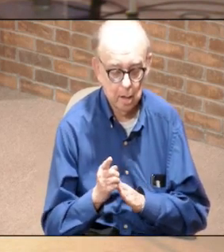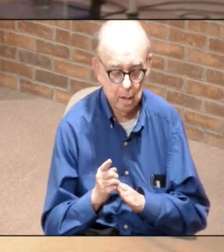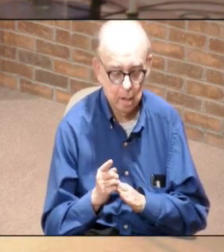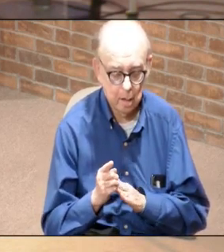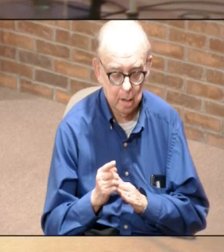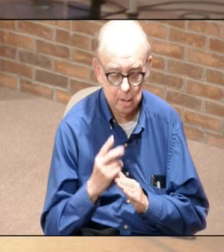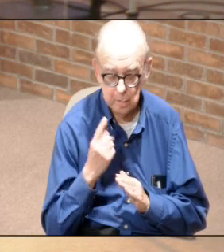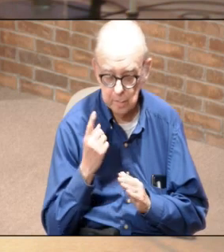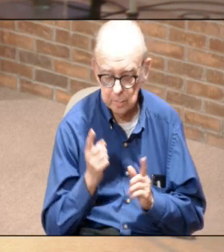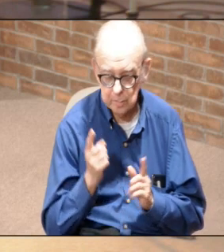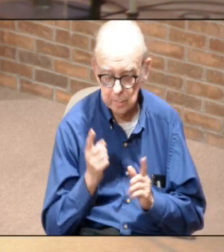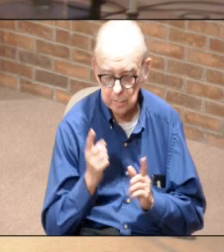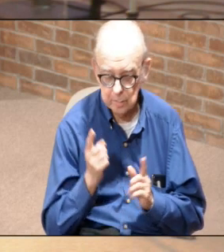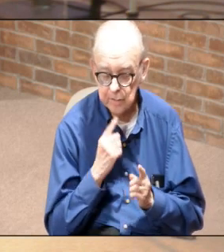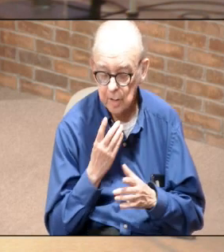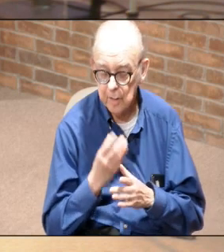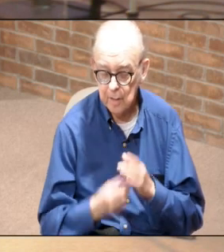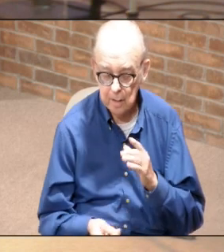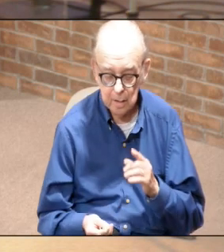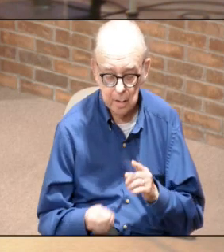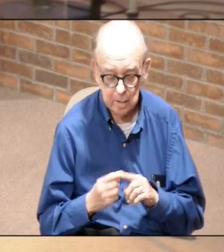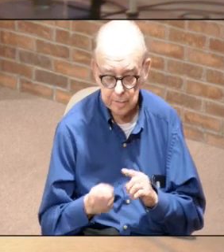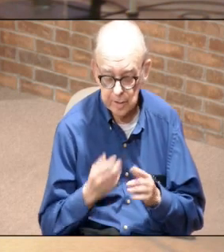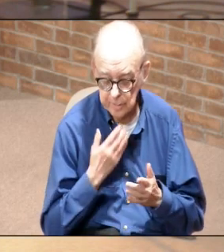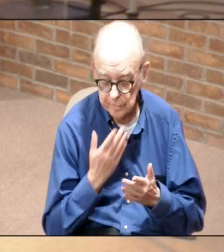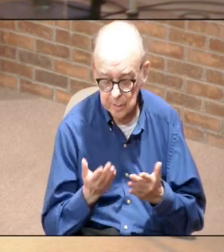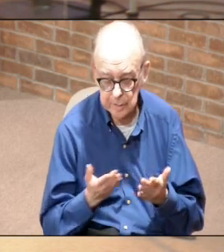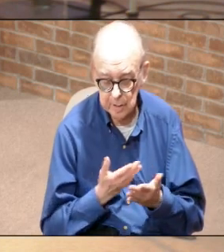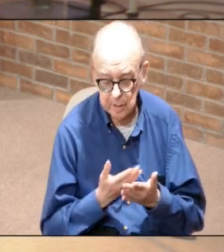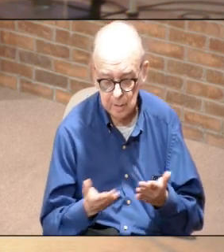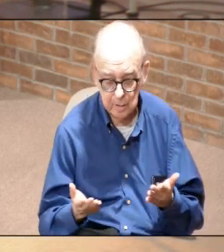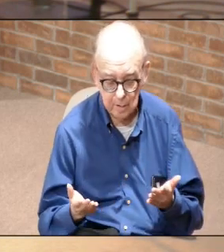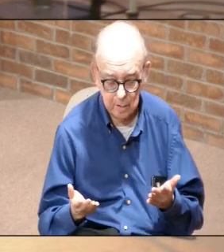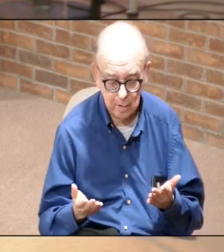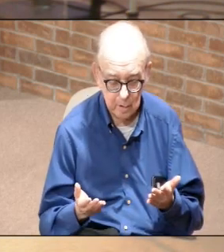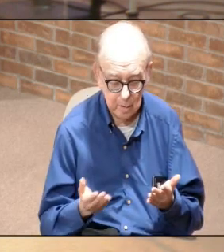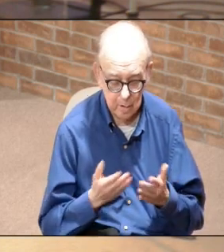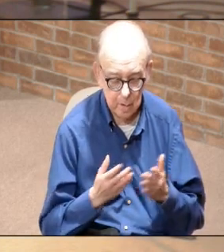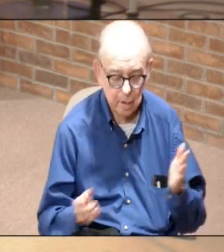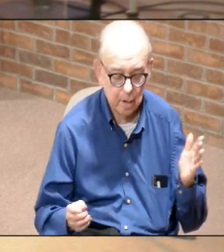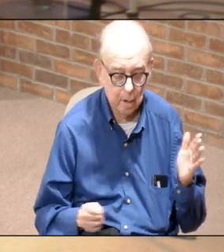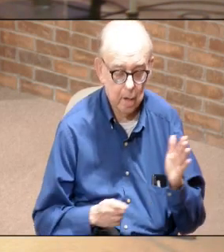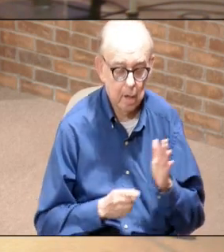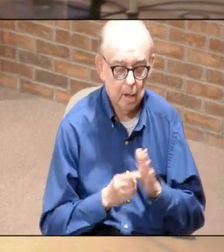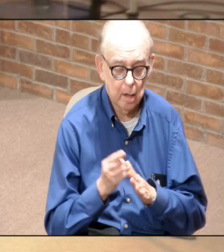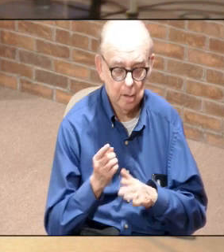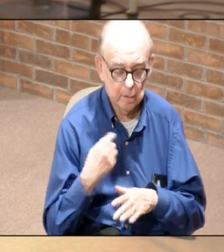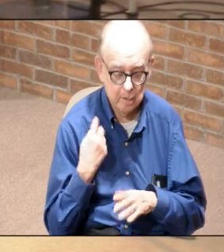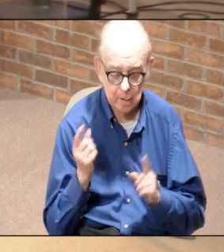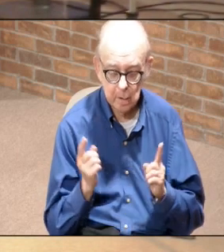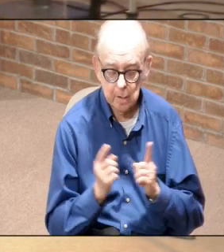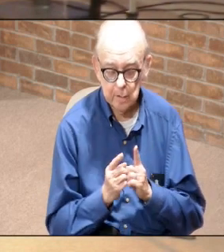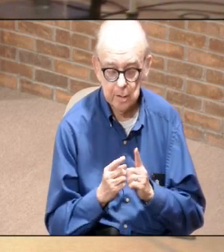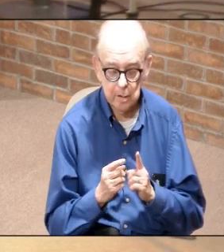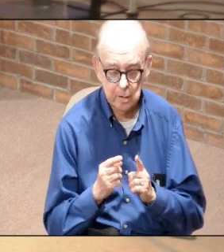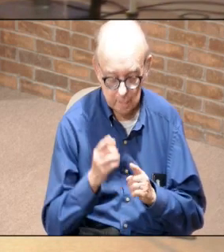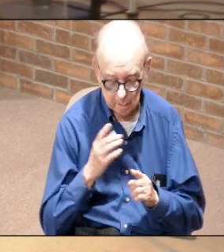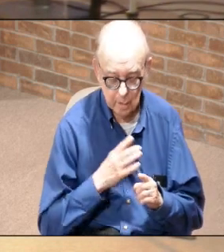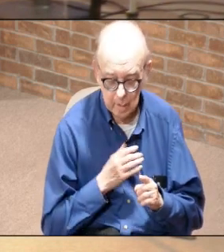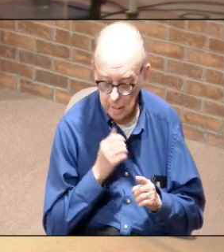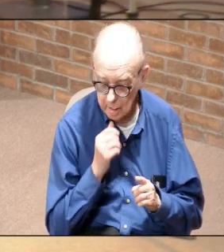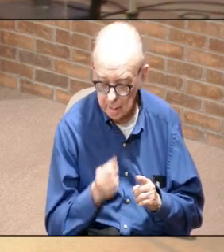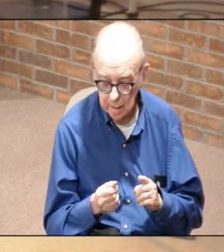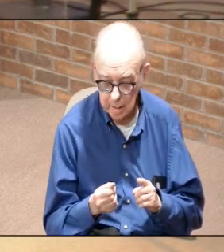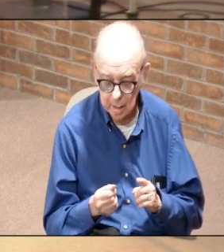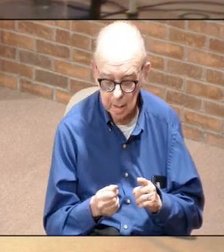facing is on the outside. But may I say to you that the biggest giants that we face, ladies and gentlemen, are not